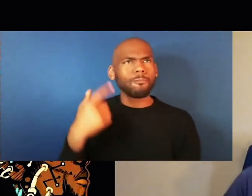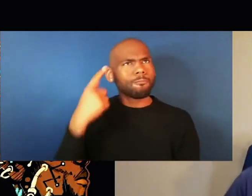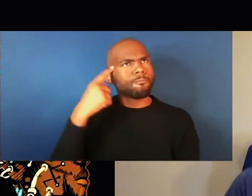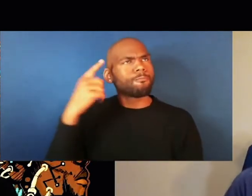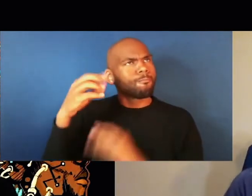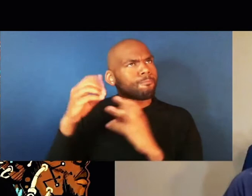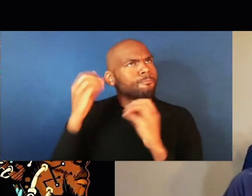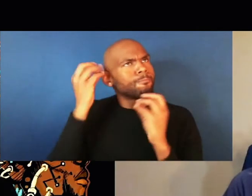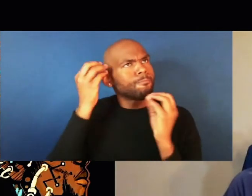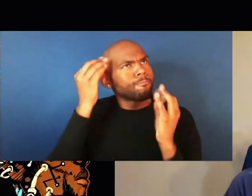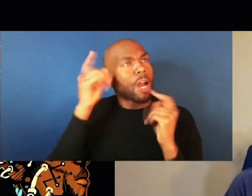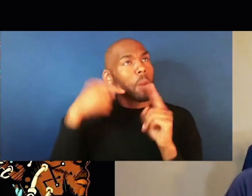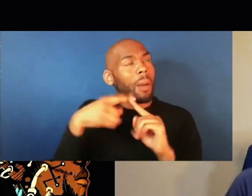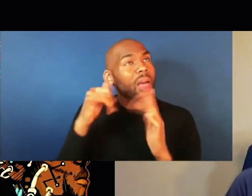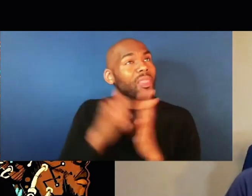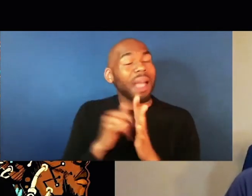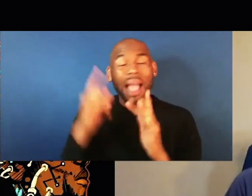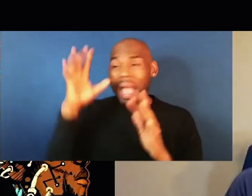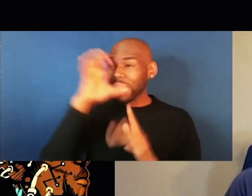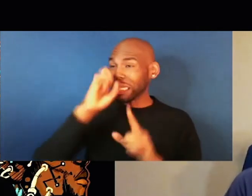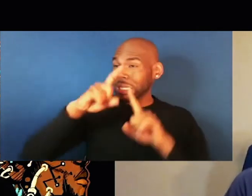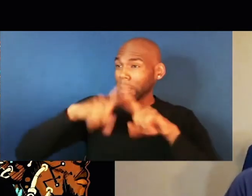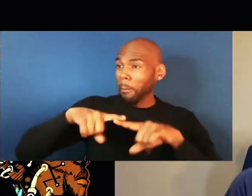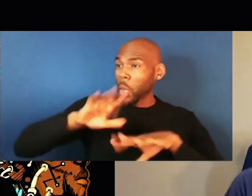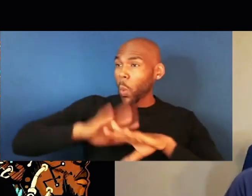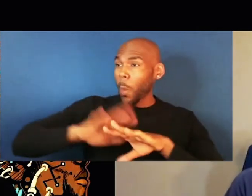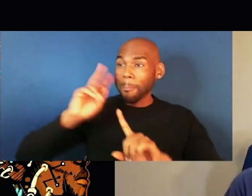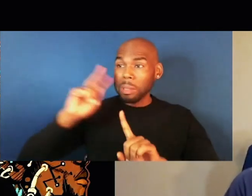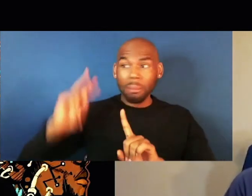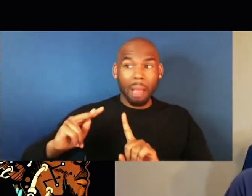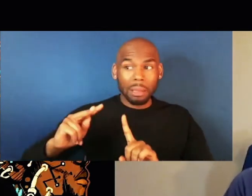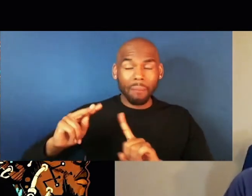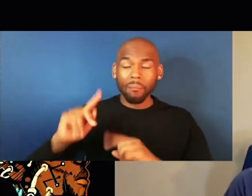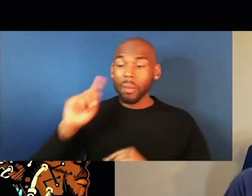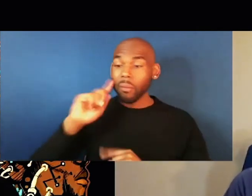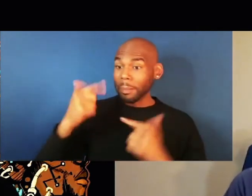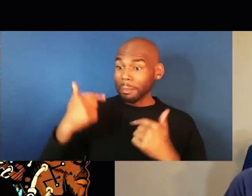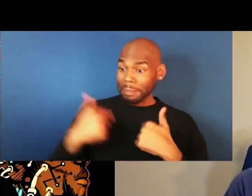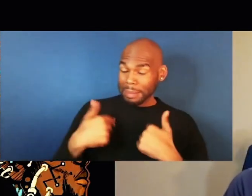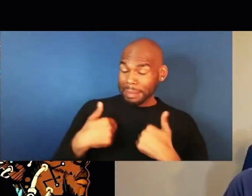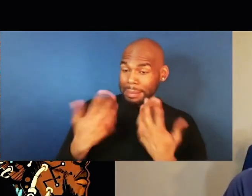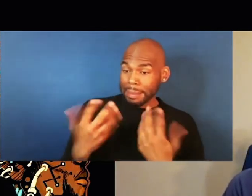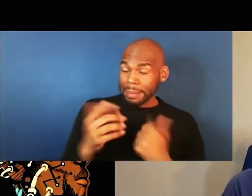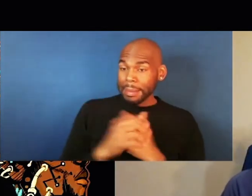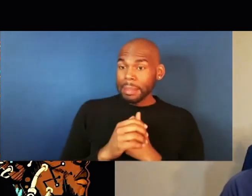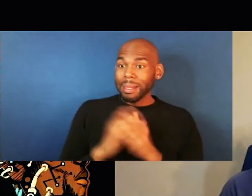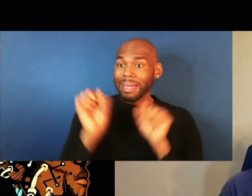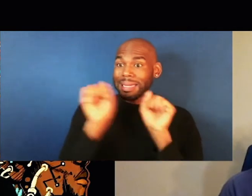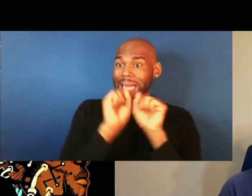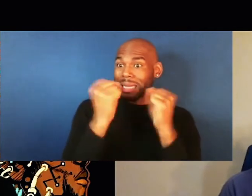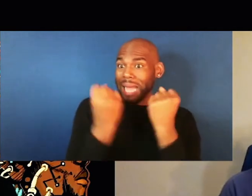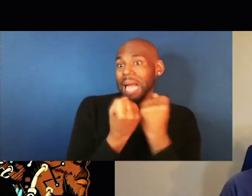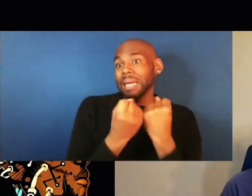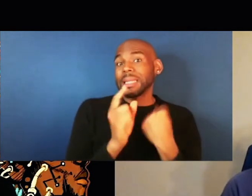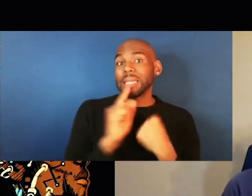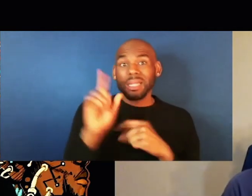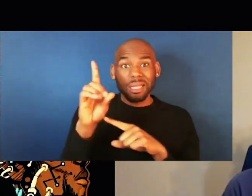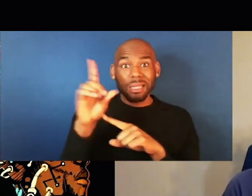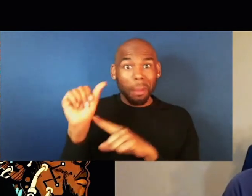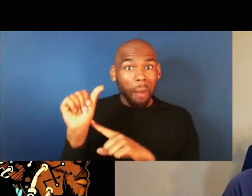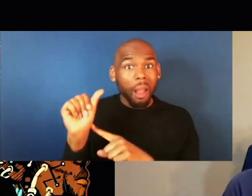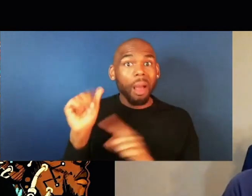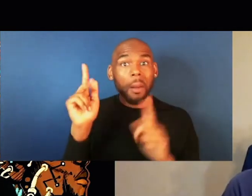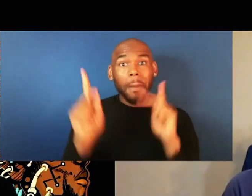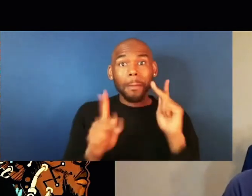started trying to wrap my head around it, you know? I guess it depends on the perspective. The way that I see it is like, you know, the society